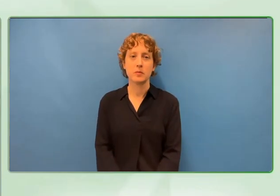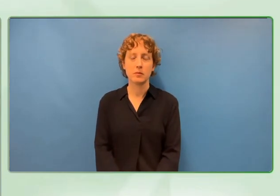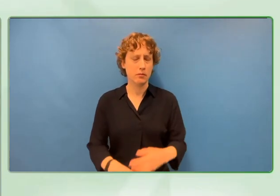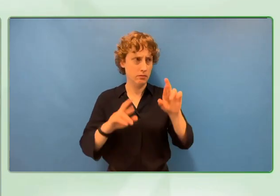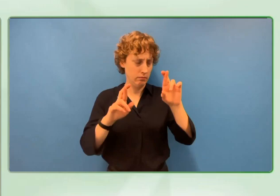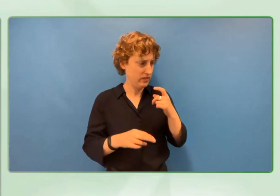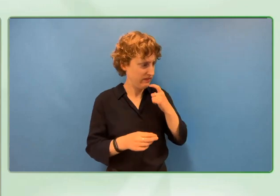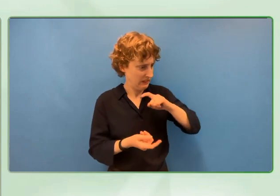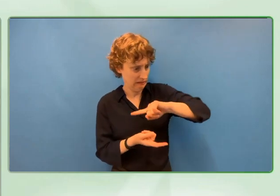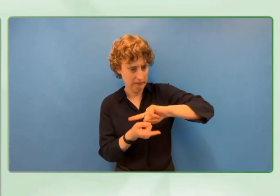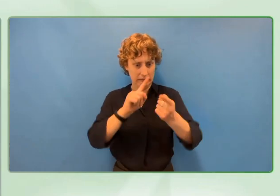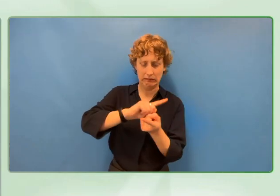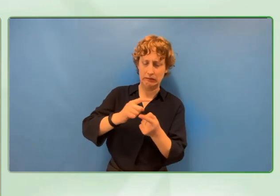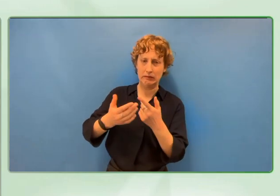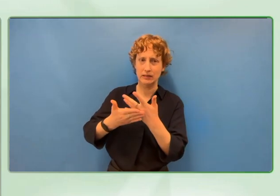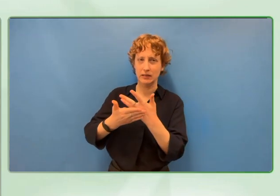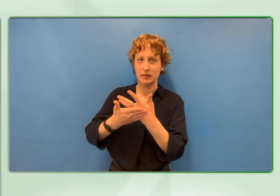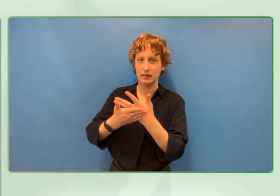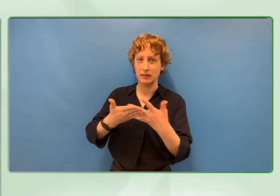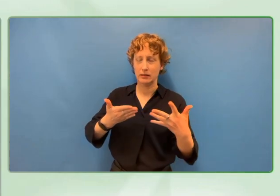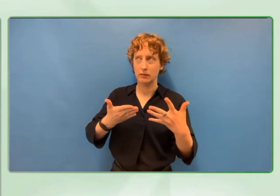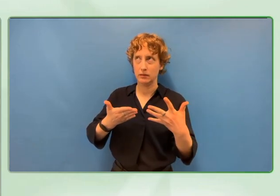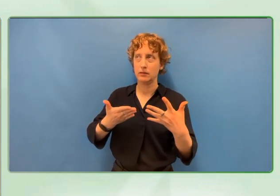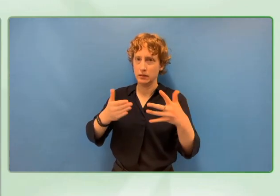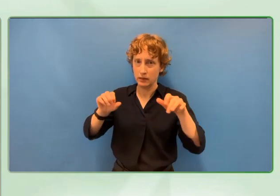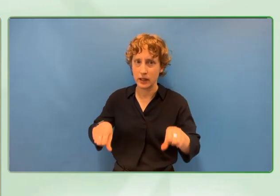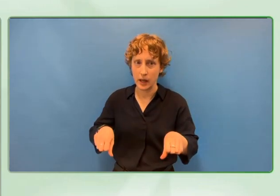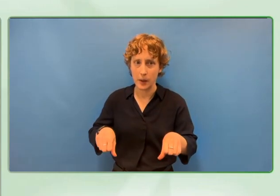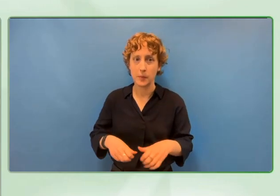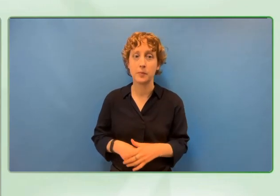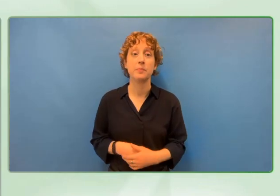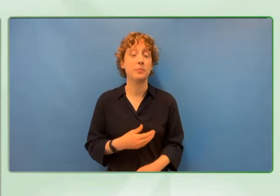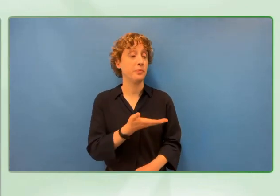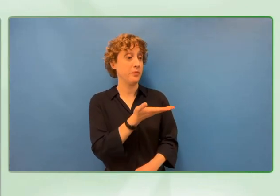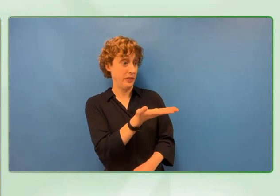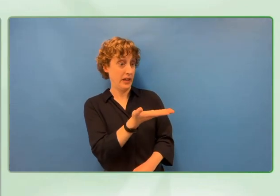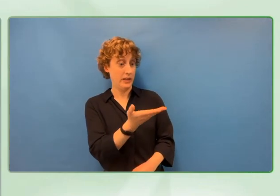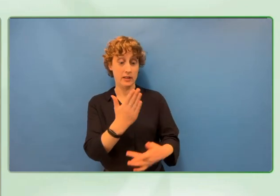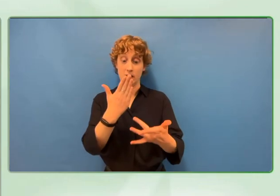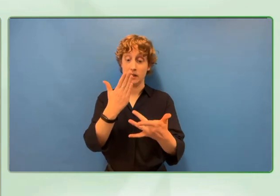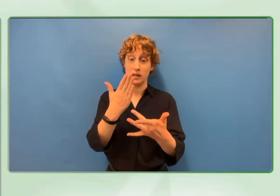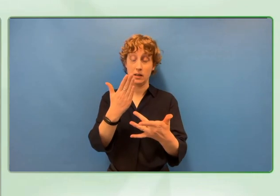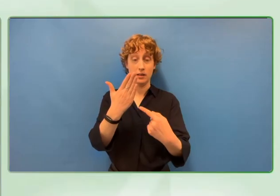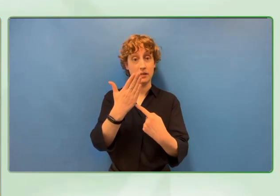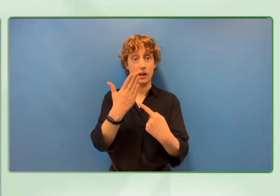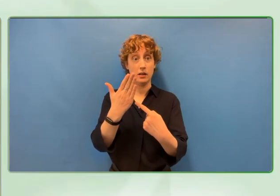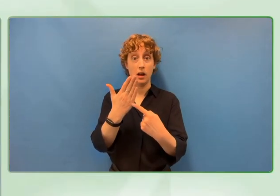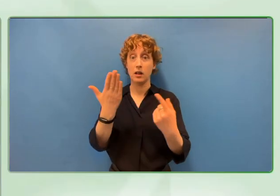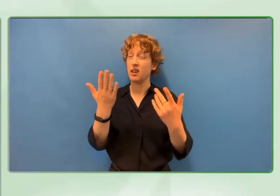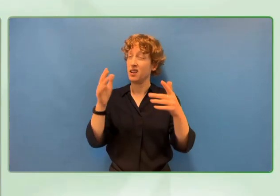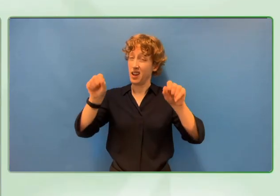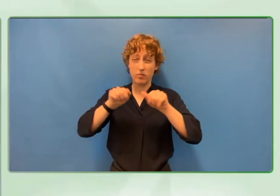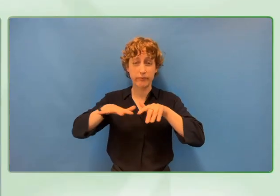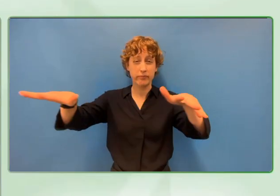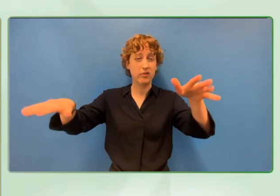I think about these things, is this is the democratization of technology. I mean, that Android tablet would have cost a fortune 10